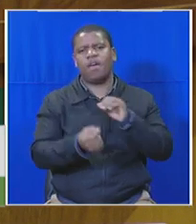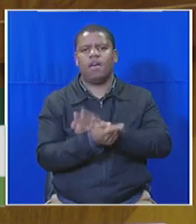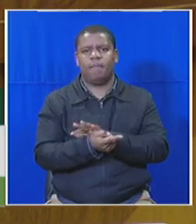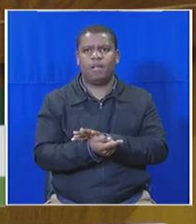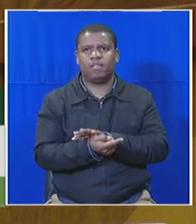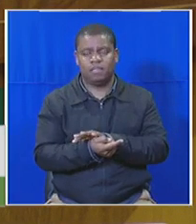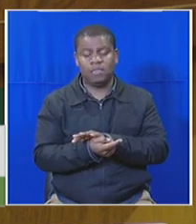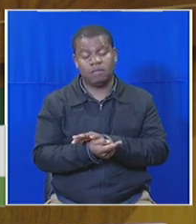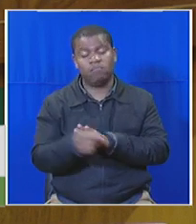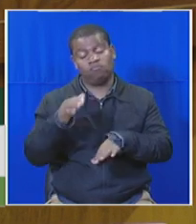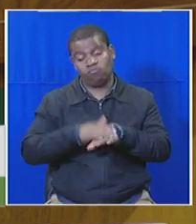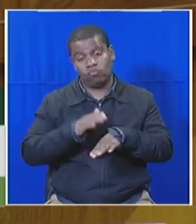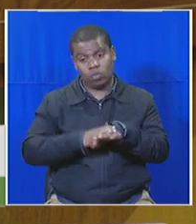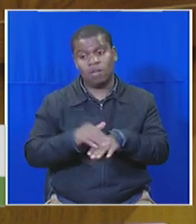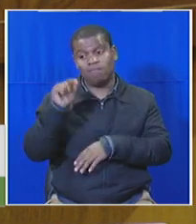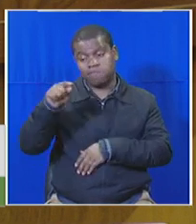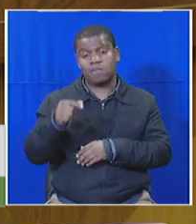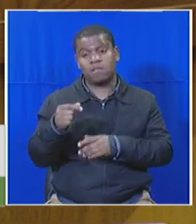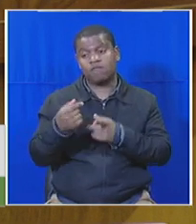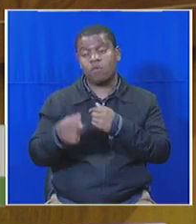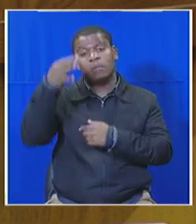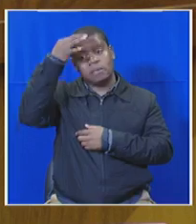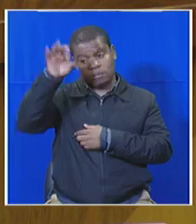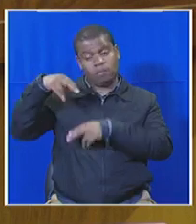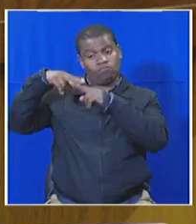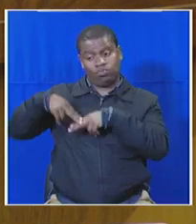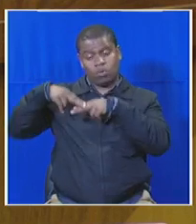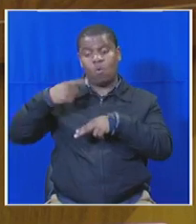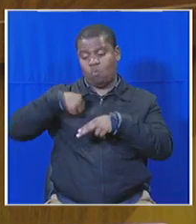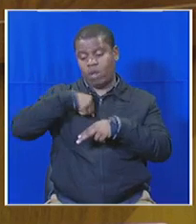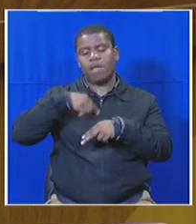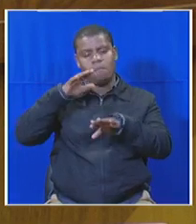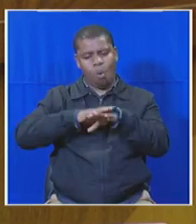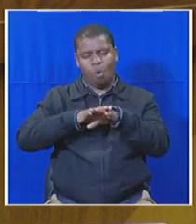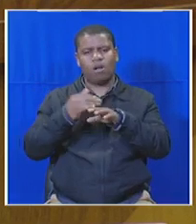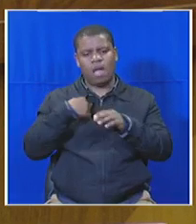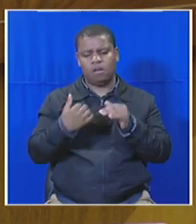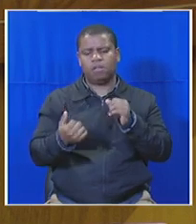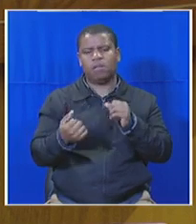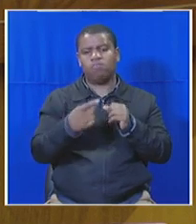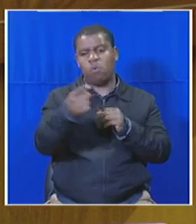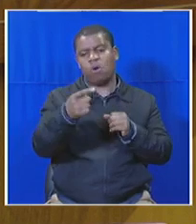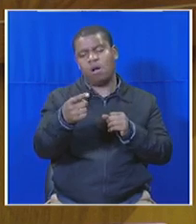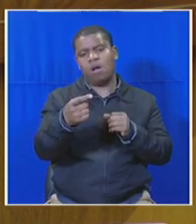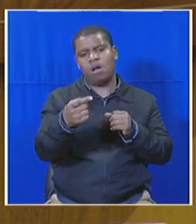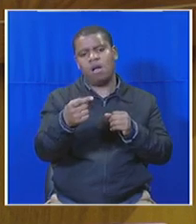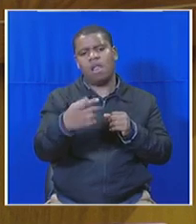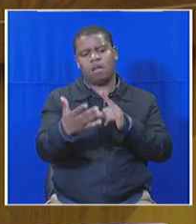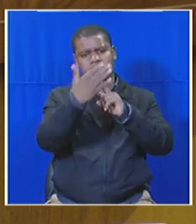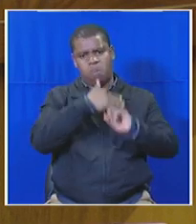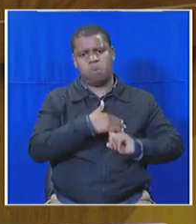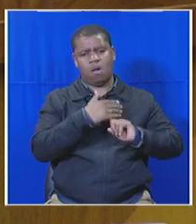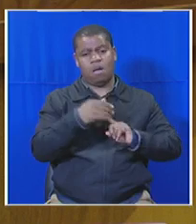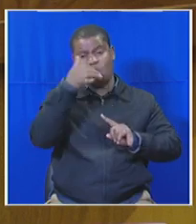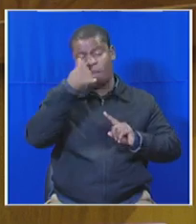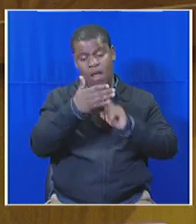on the state, but indirectly as a tax on us as citizens. Yesterday's shootout in Dobsonville, Soweto,